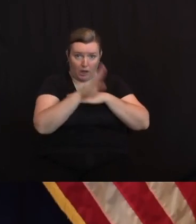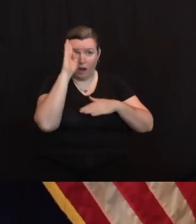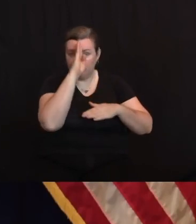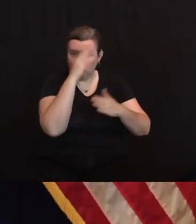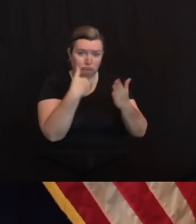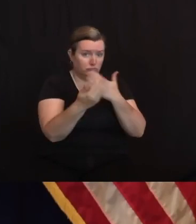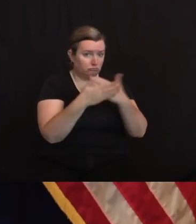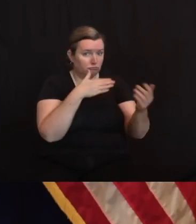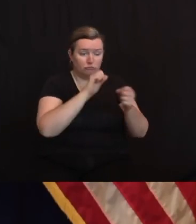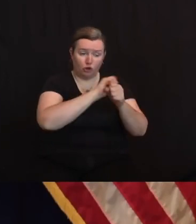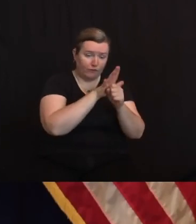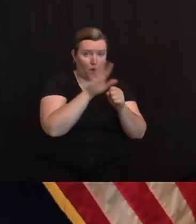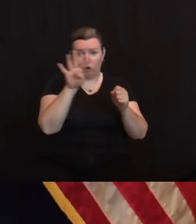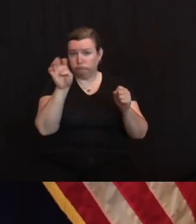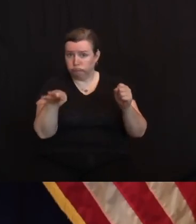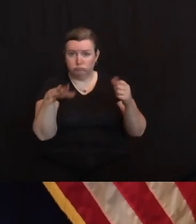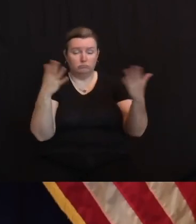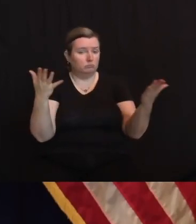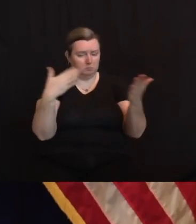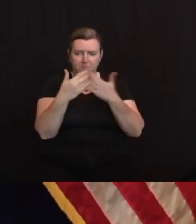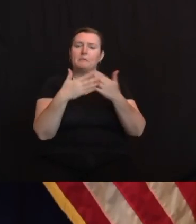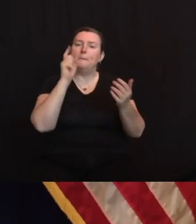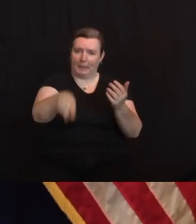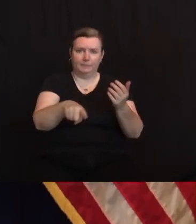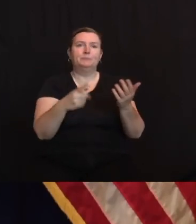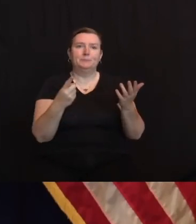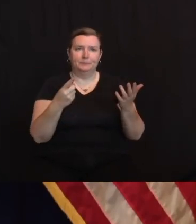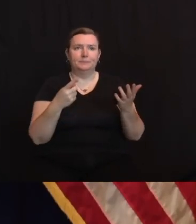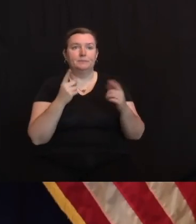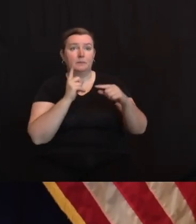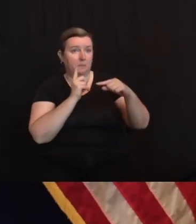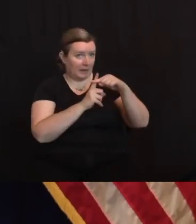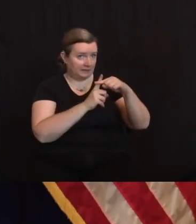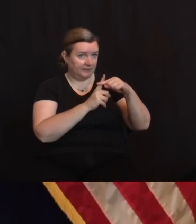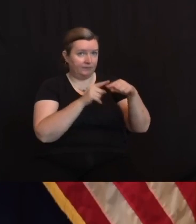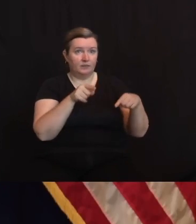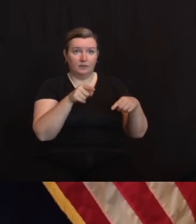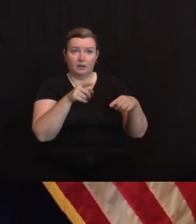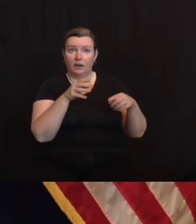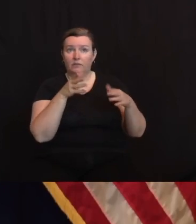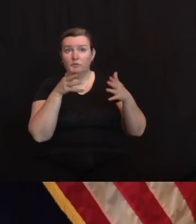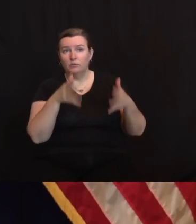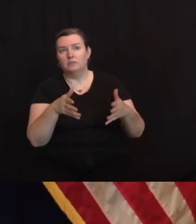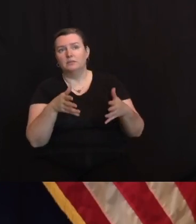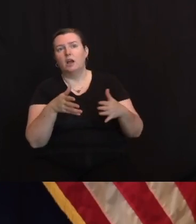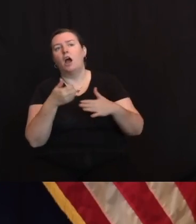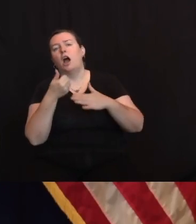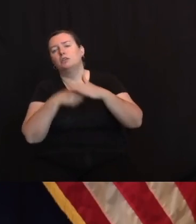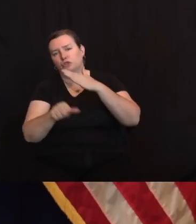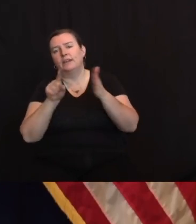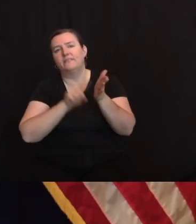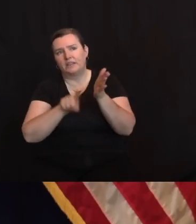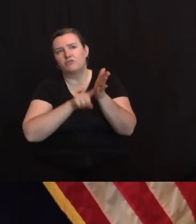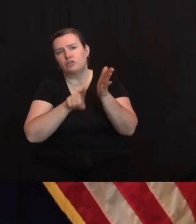under investigation versus those that actually end up to be a confirmed